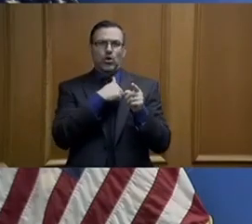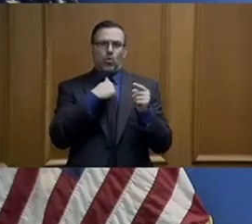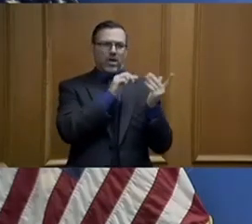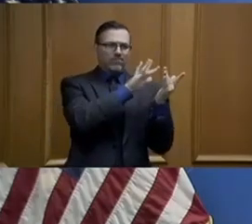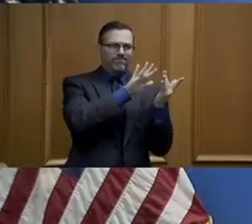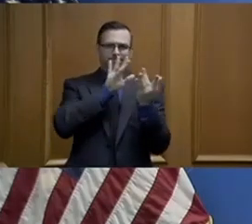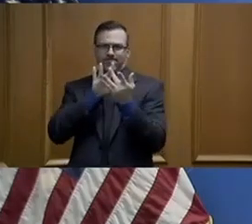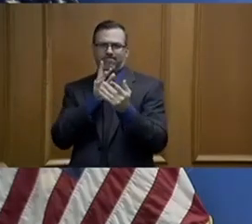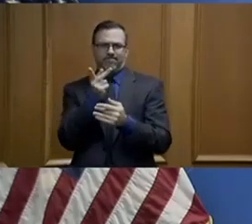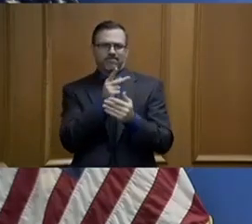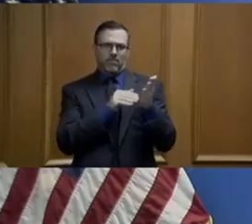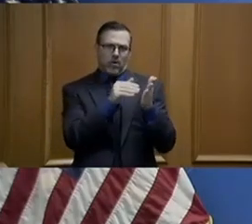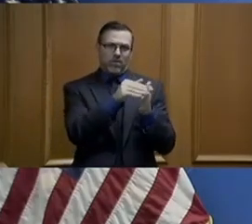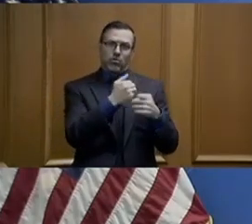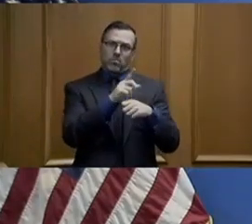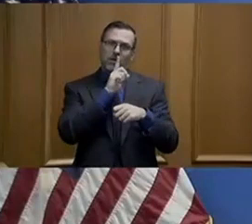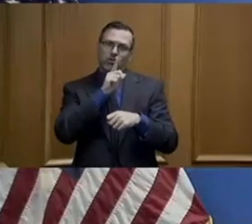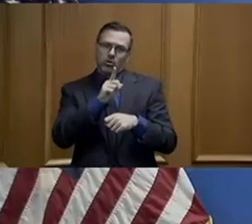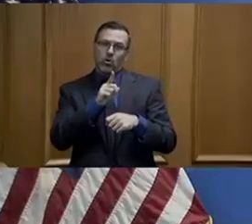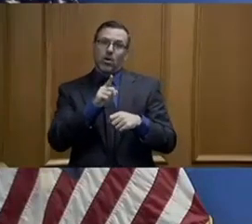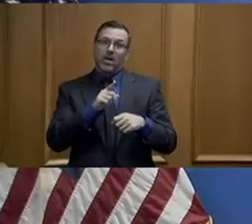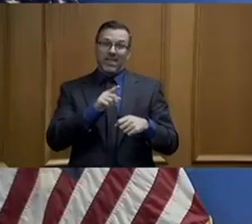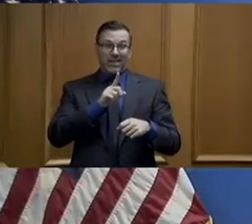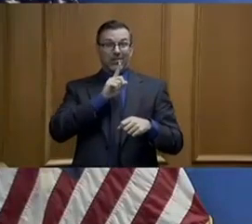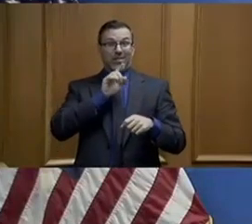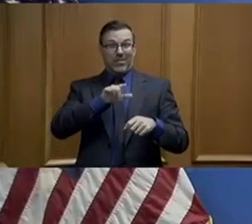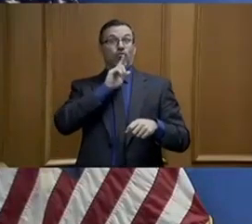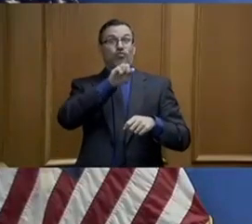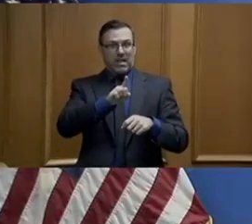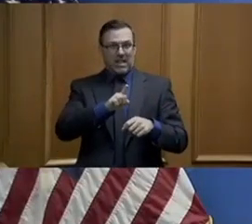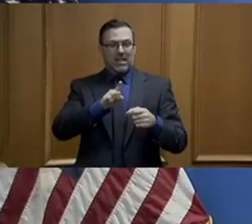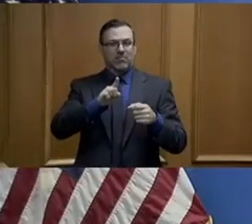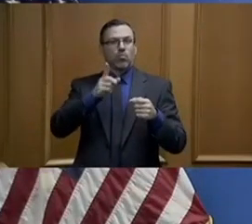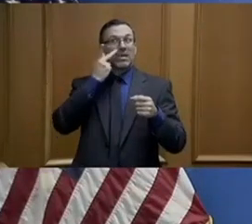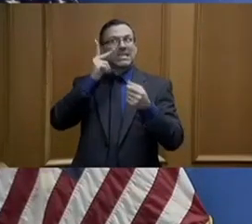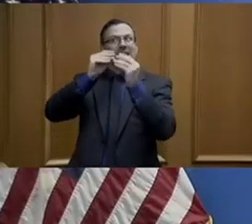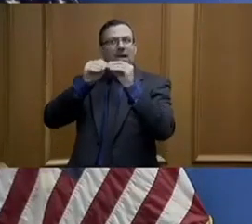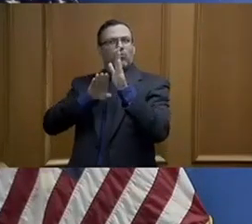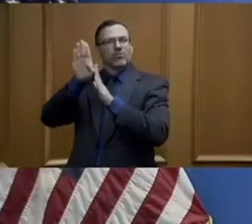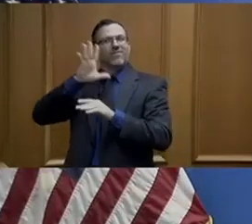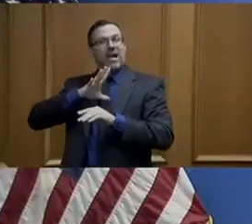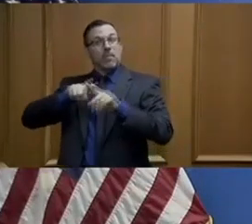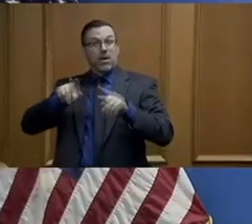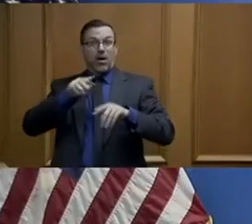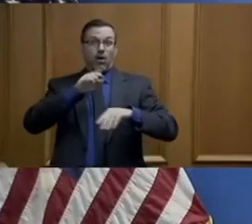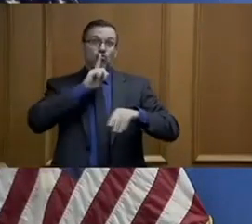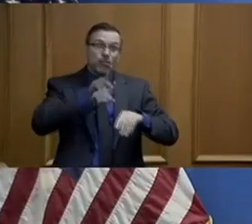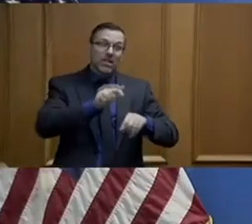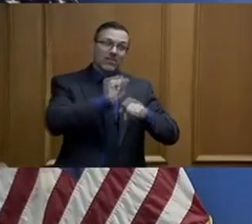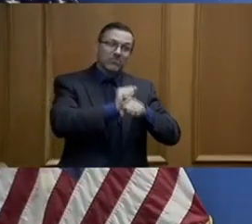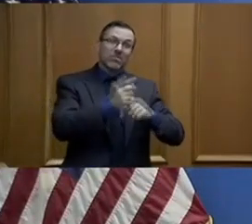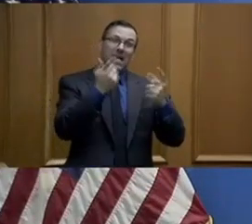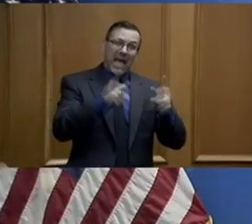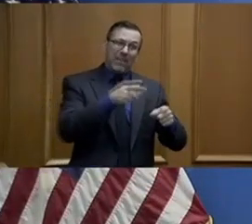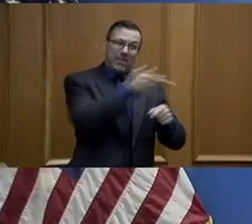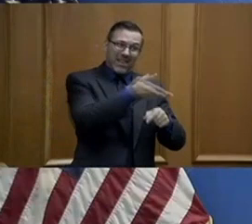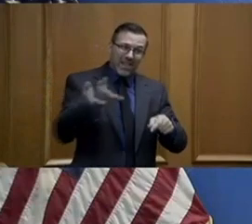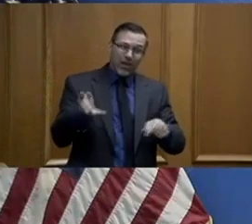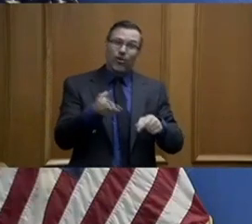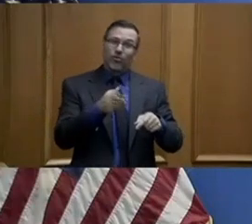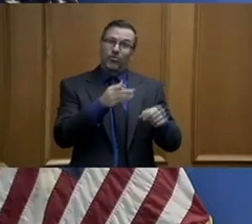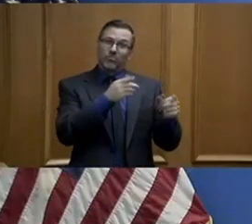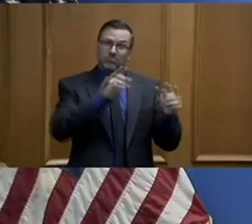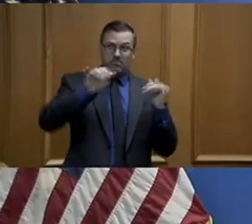on the ground is just as encouraging as the trend lines that we're seeing. The Unified Command Group